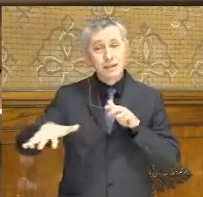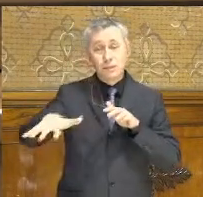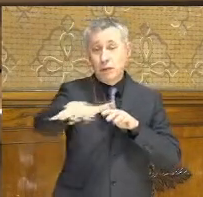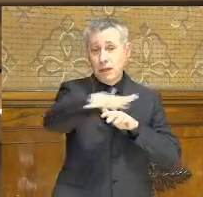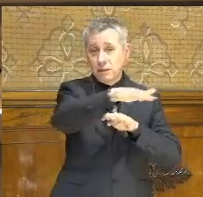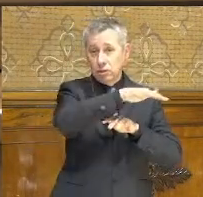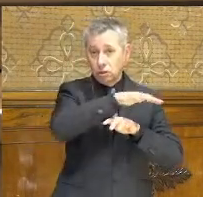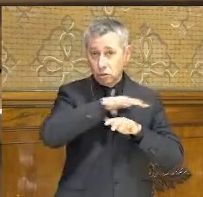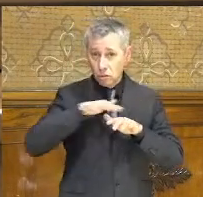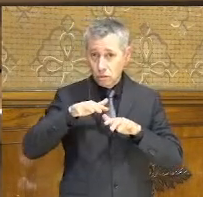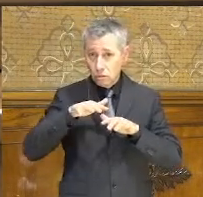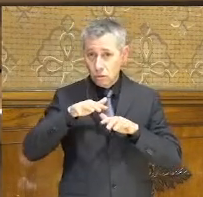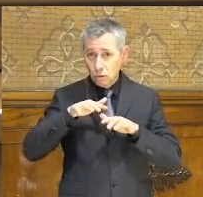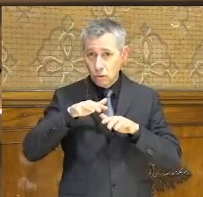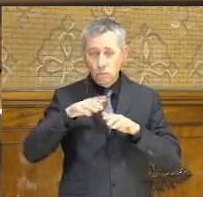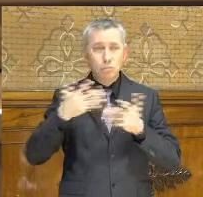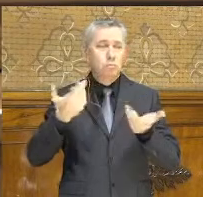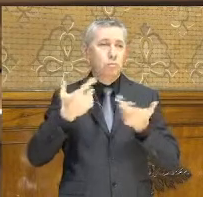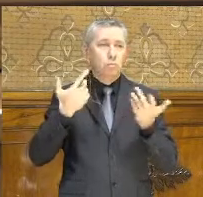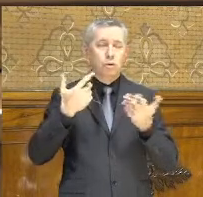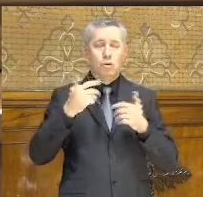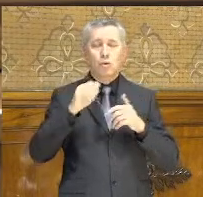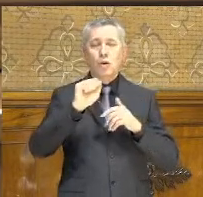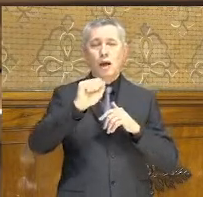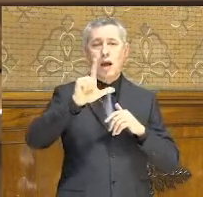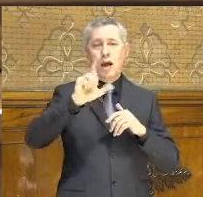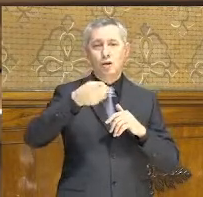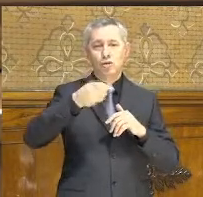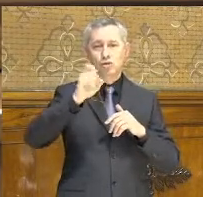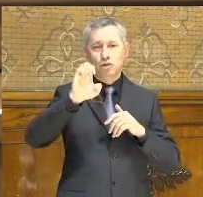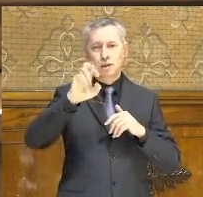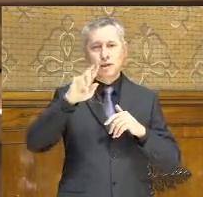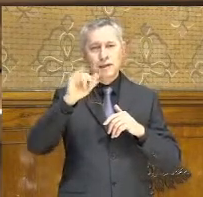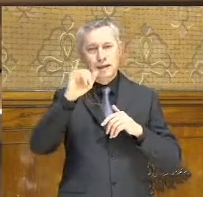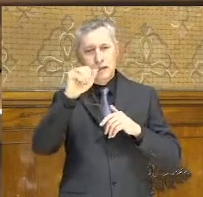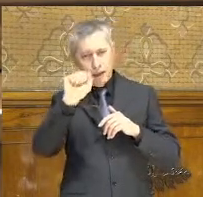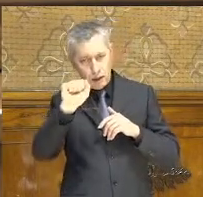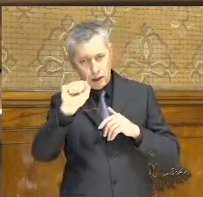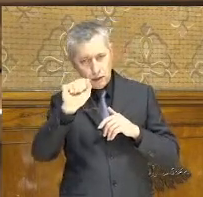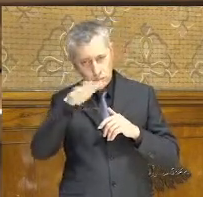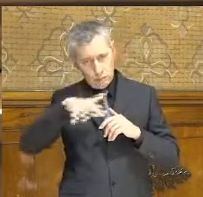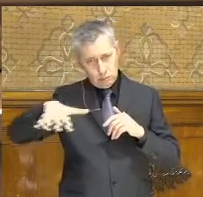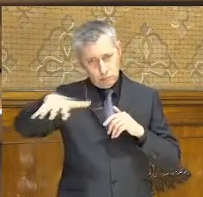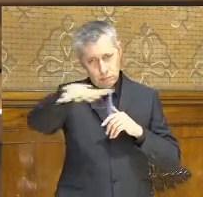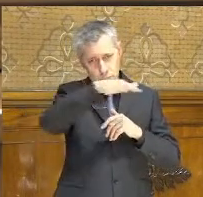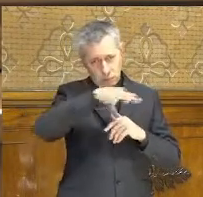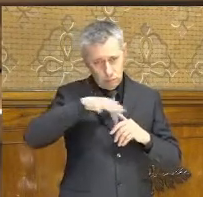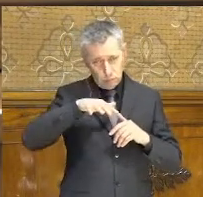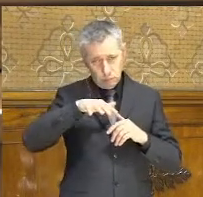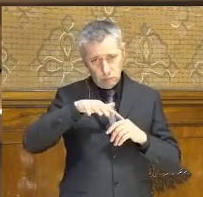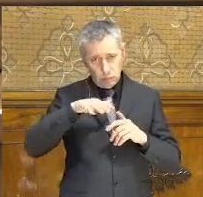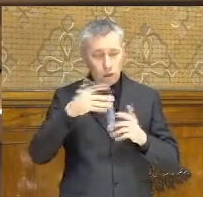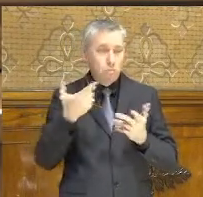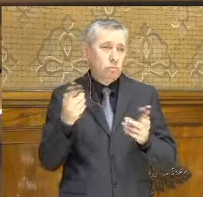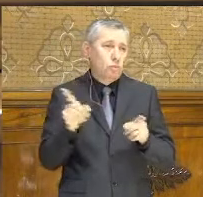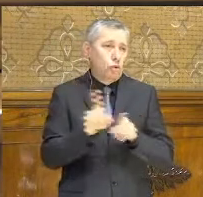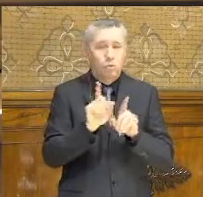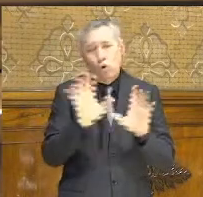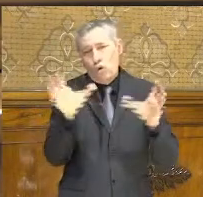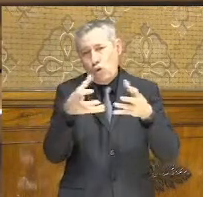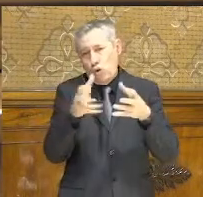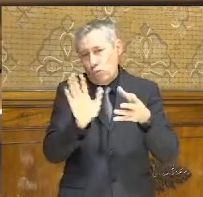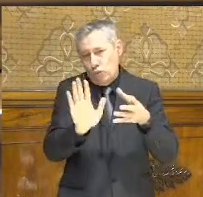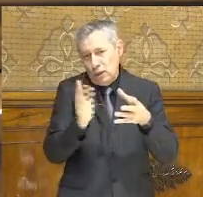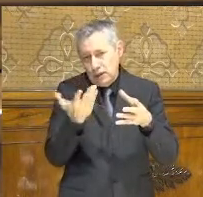in Algeria, in rural Algeria, called a douar. A douar might be, I don't know, a community of a village